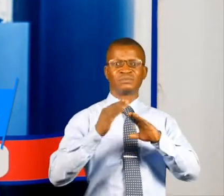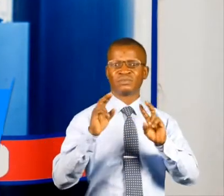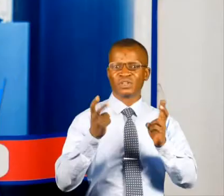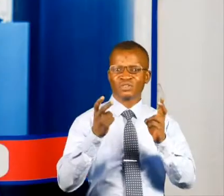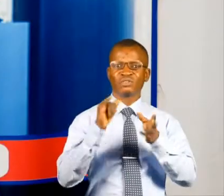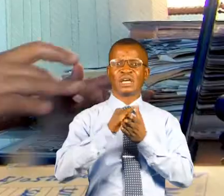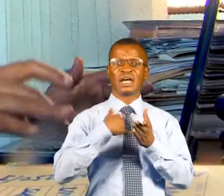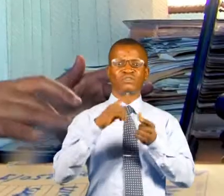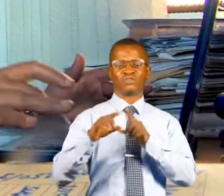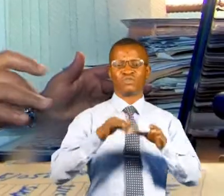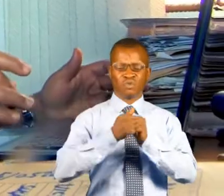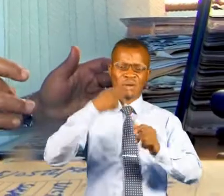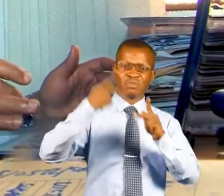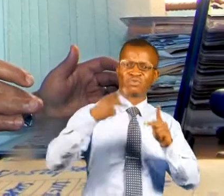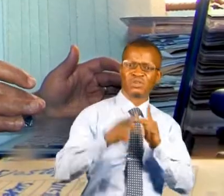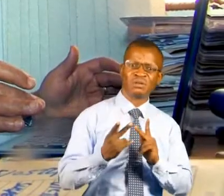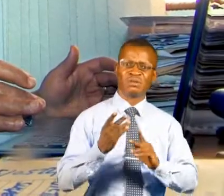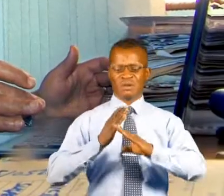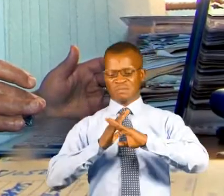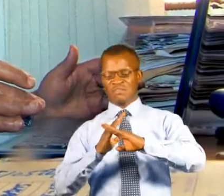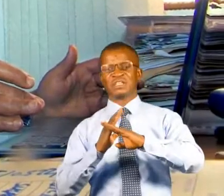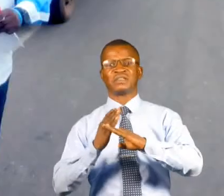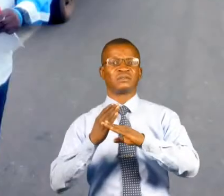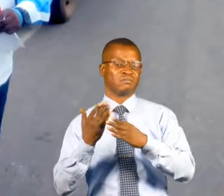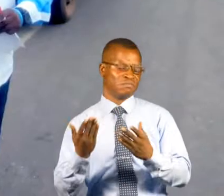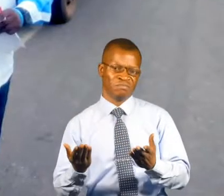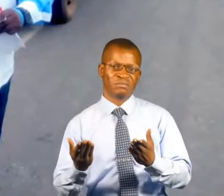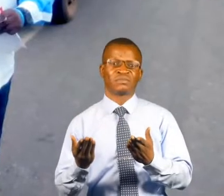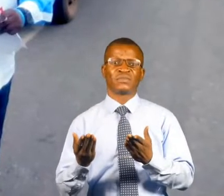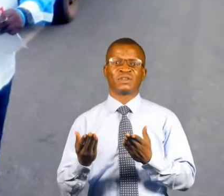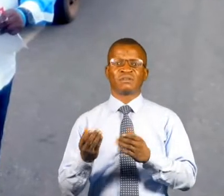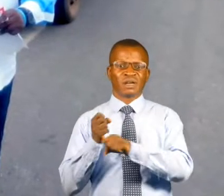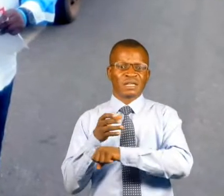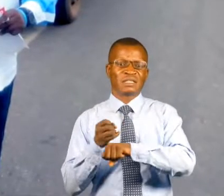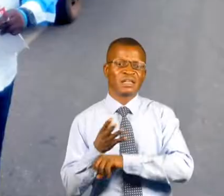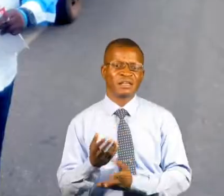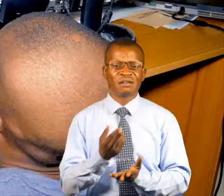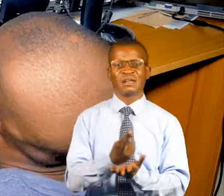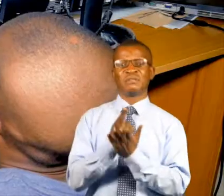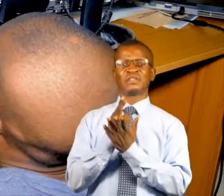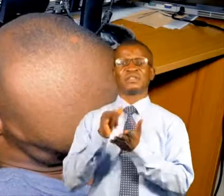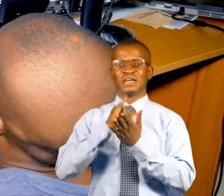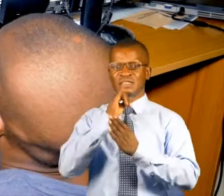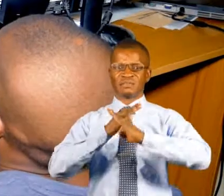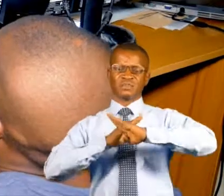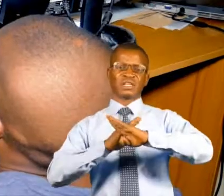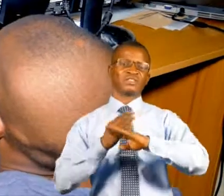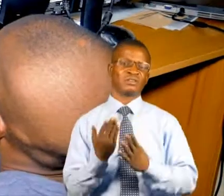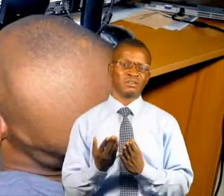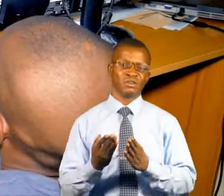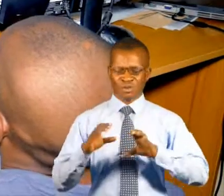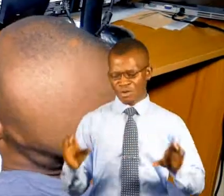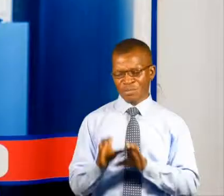us on issues of prosecution, prevention, which is public enlightenment, then counseling and rehabilitation, which